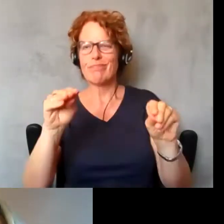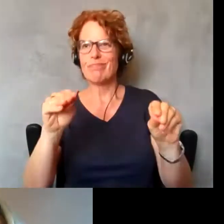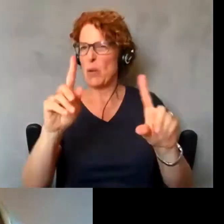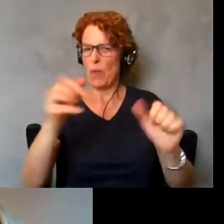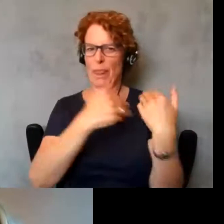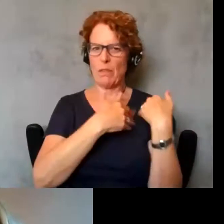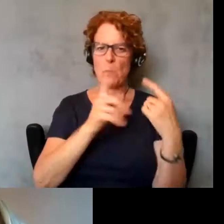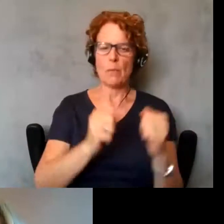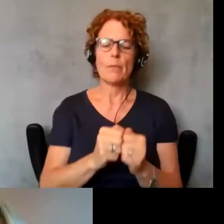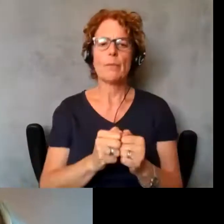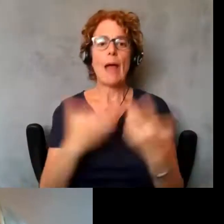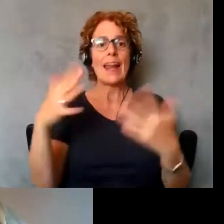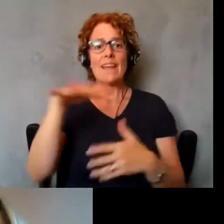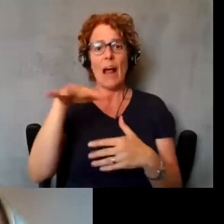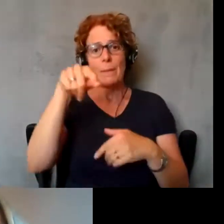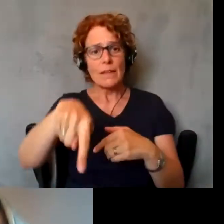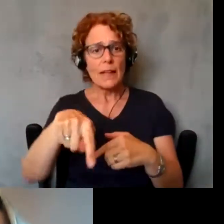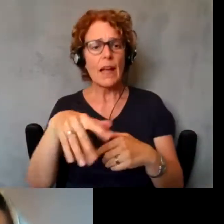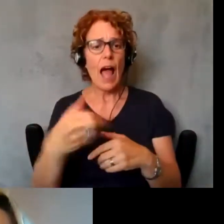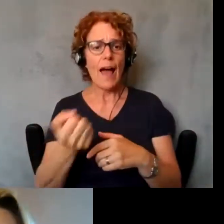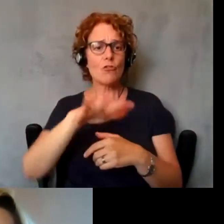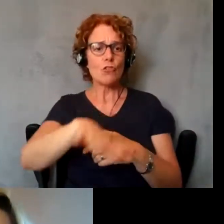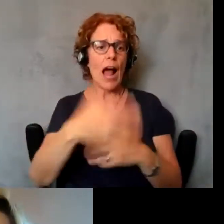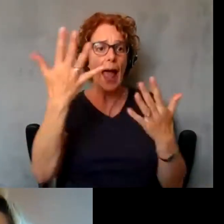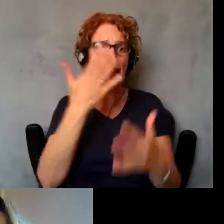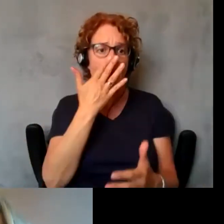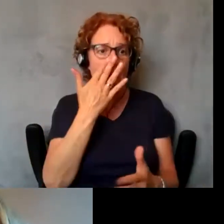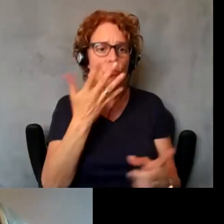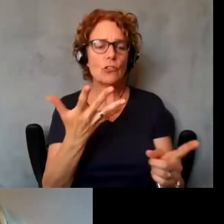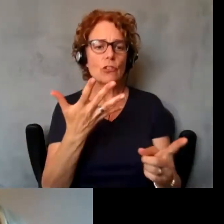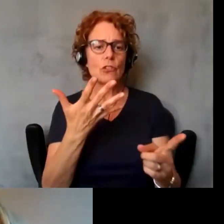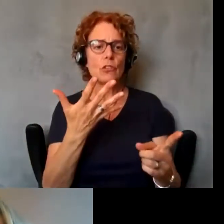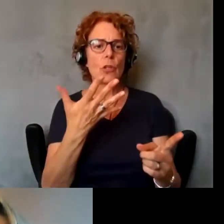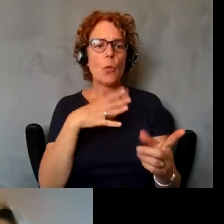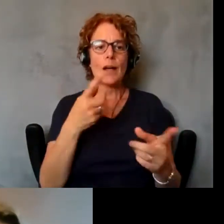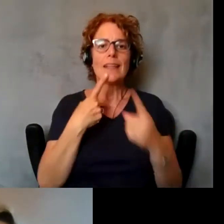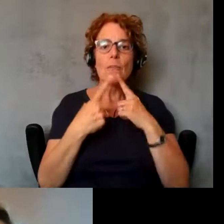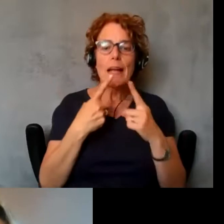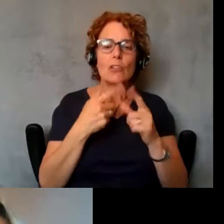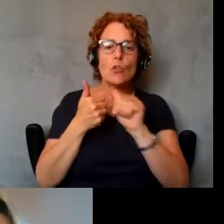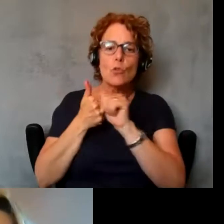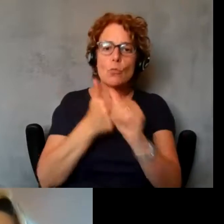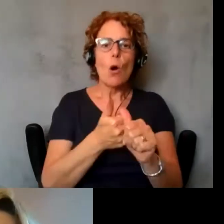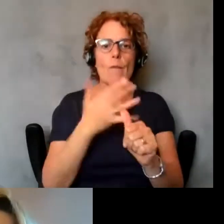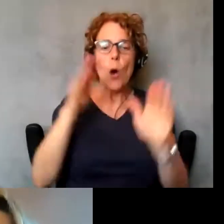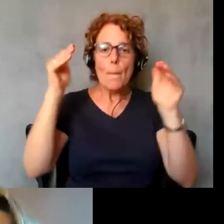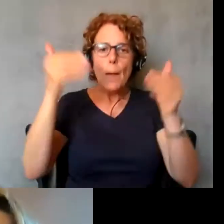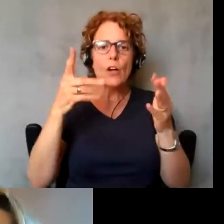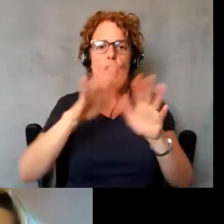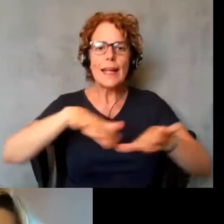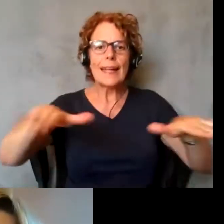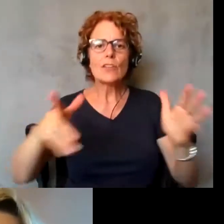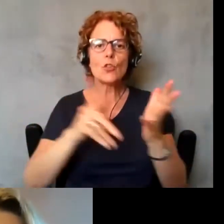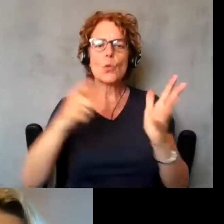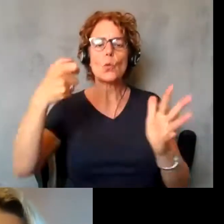if any families are on this call and have a child of any age and would like to receive information or support from Usher Kids UK, I just encourage you to get in